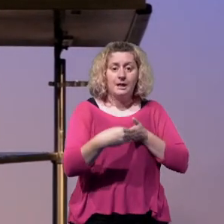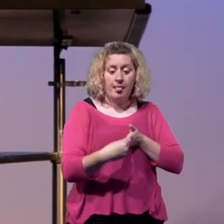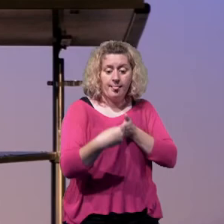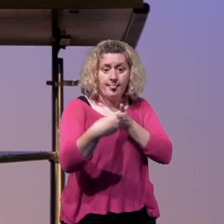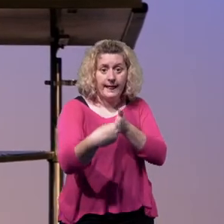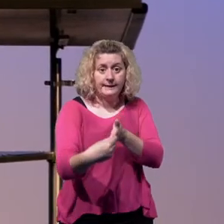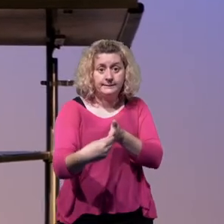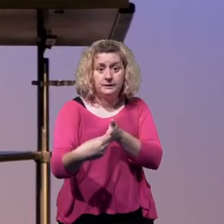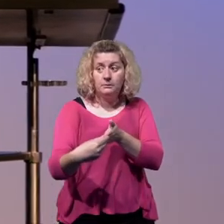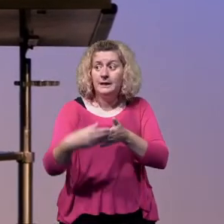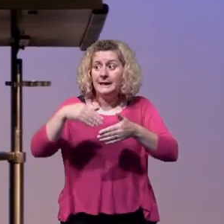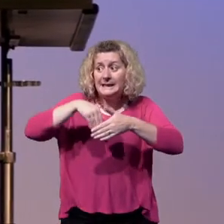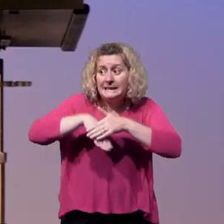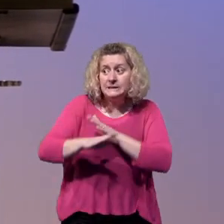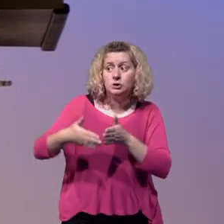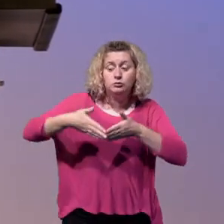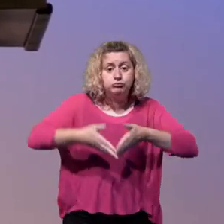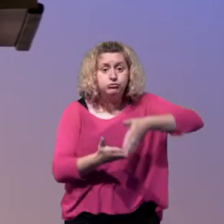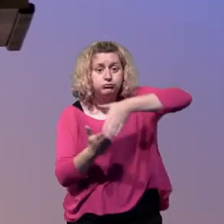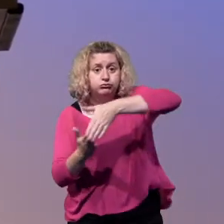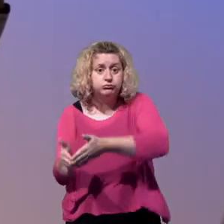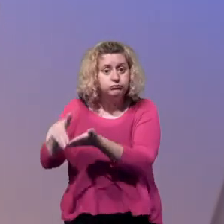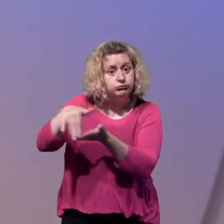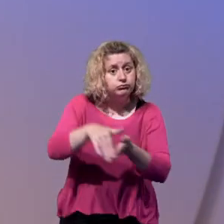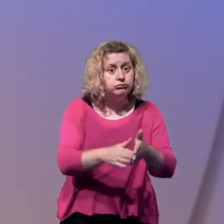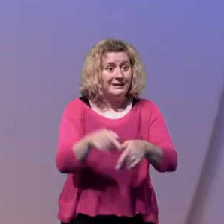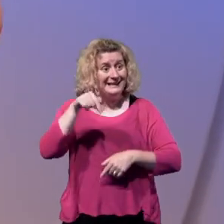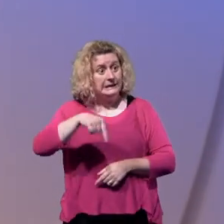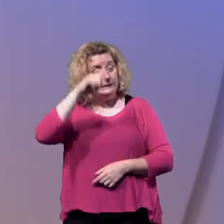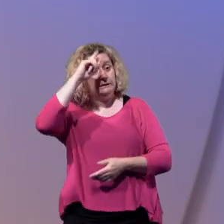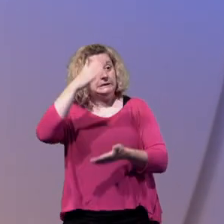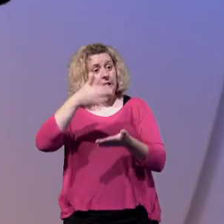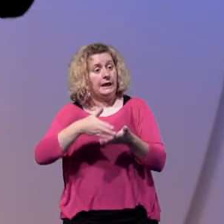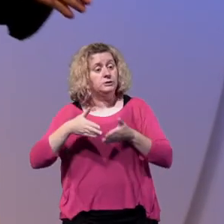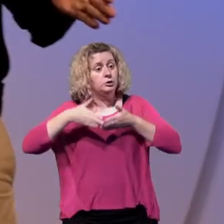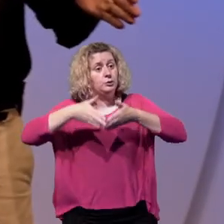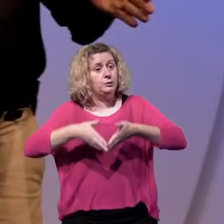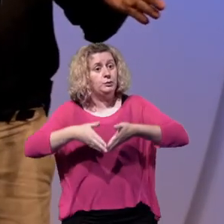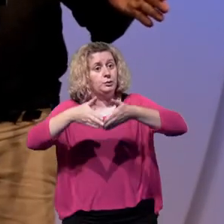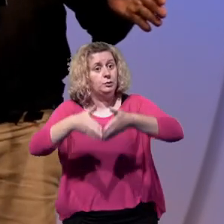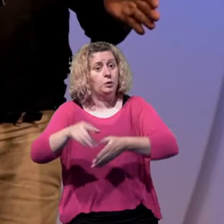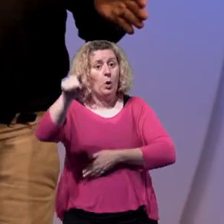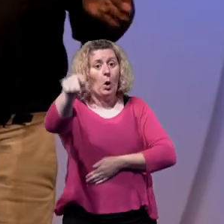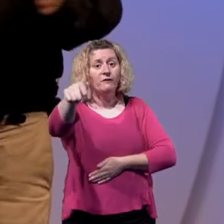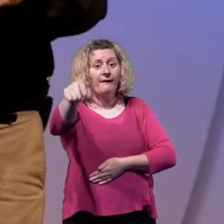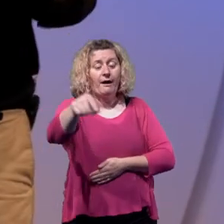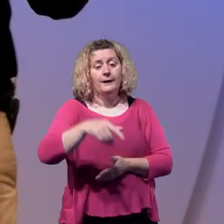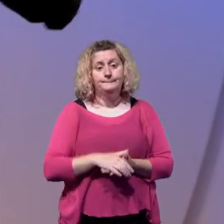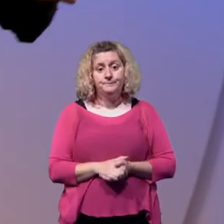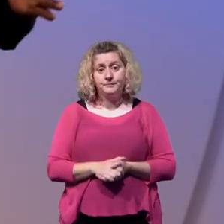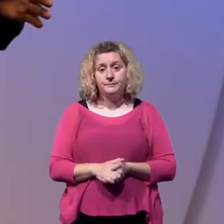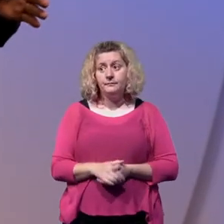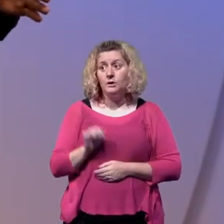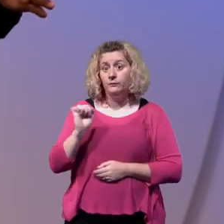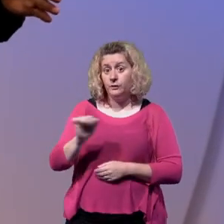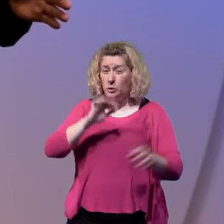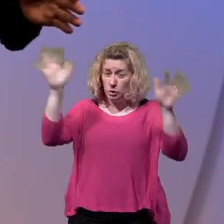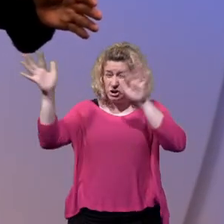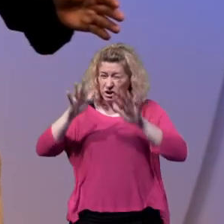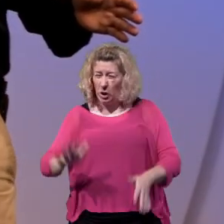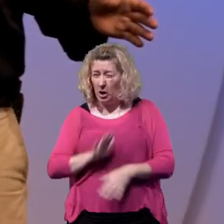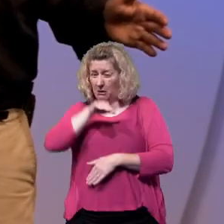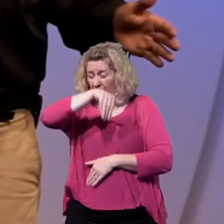storm. He says, "Let's go over to the other side of the lake." If you are in a storm, Jesus has led you in there.